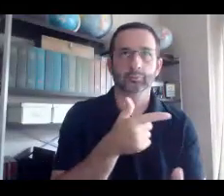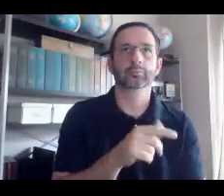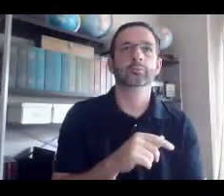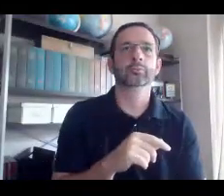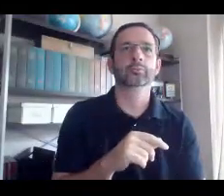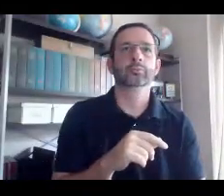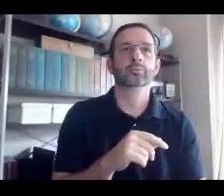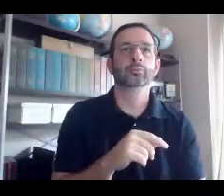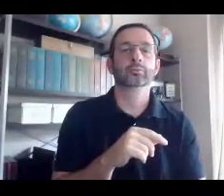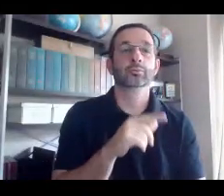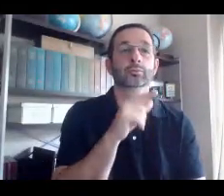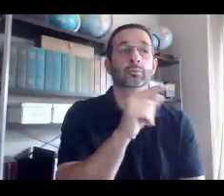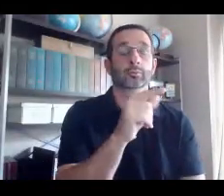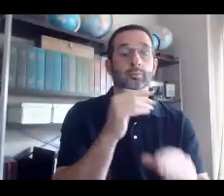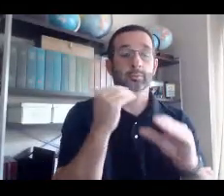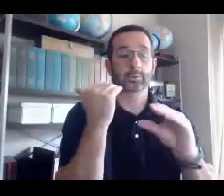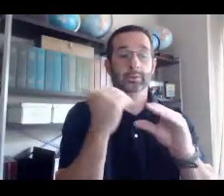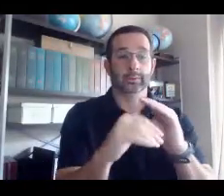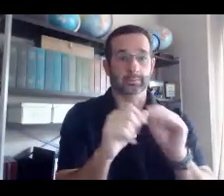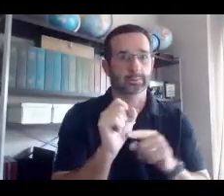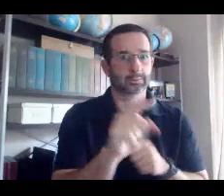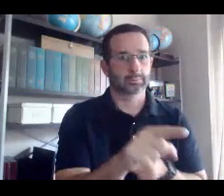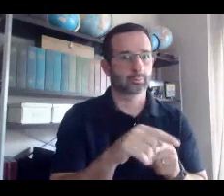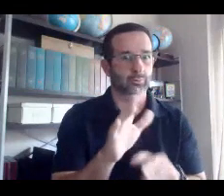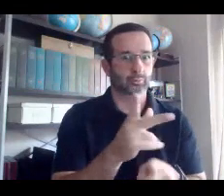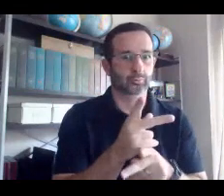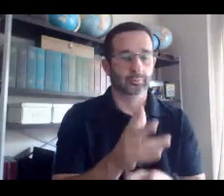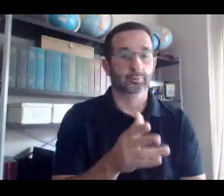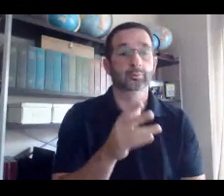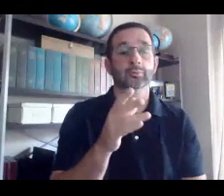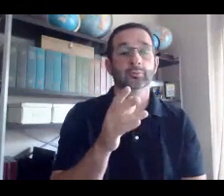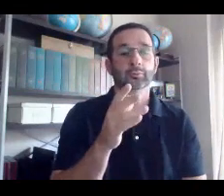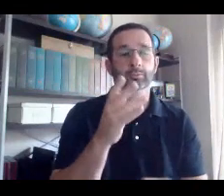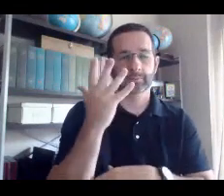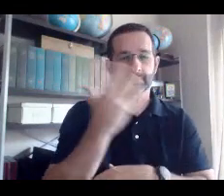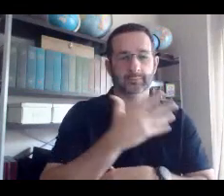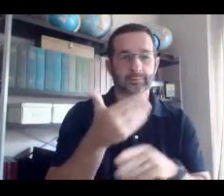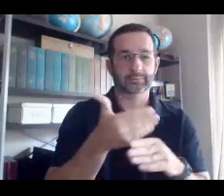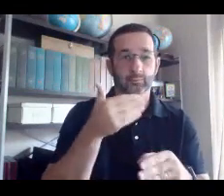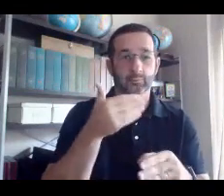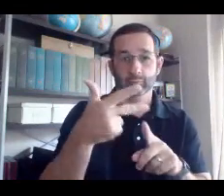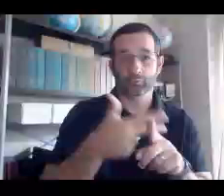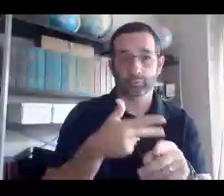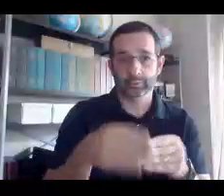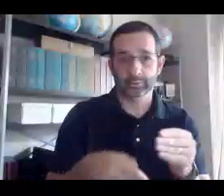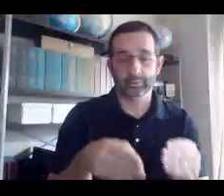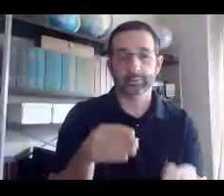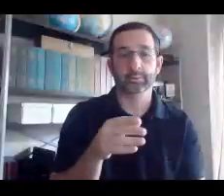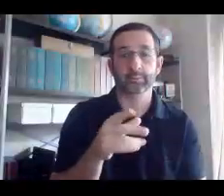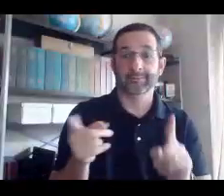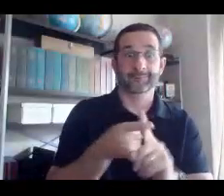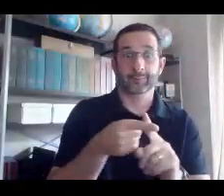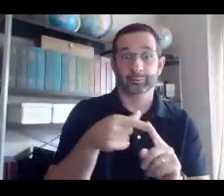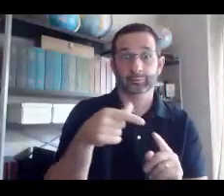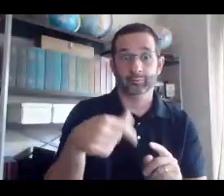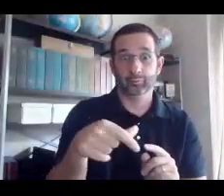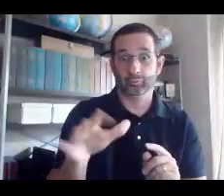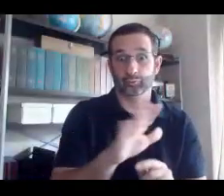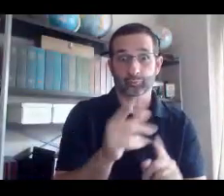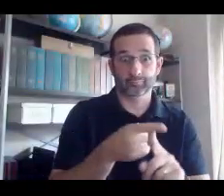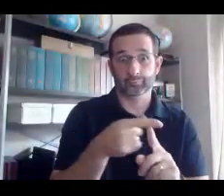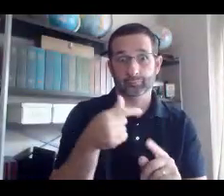LRPS role to all supervisors, and the email that has been sent to your supervisor will be